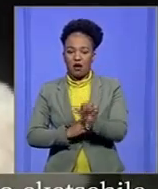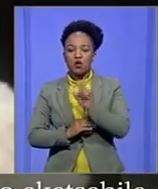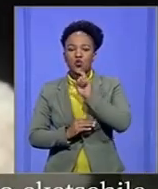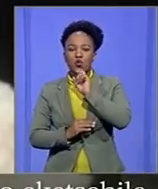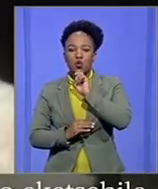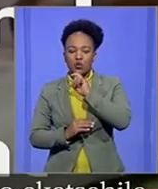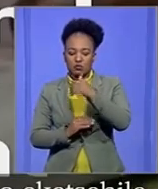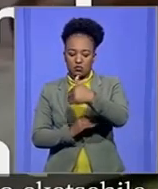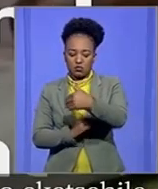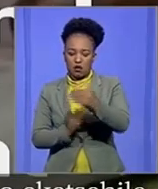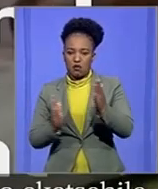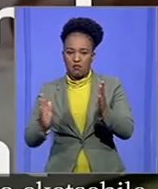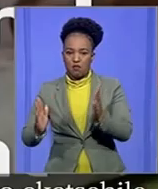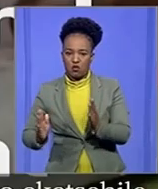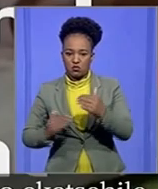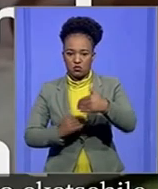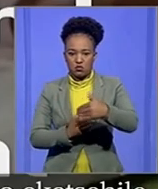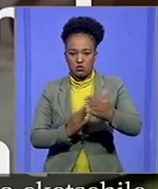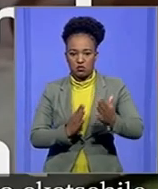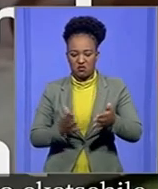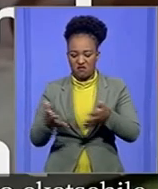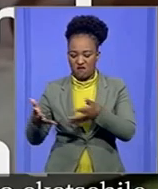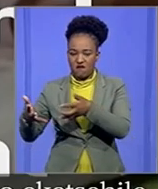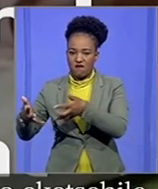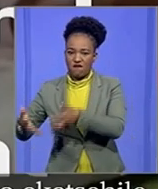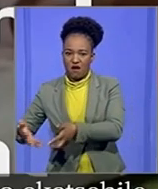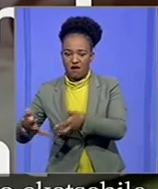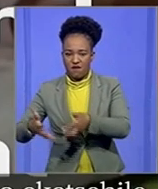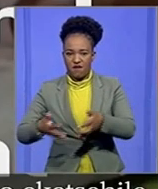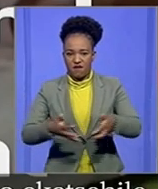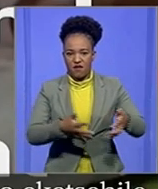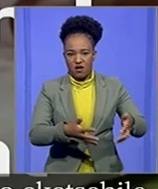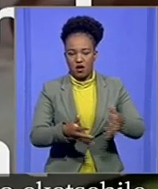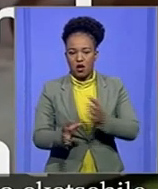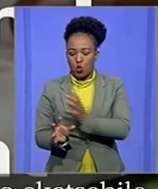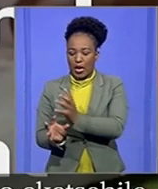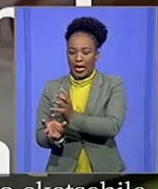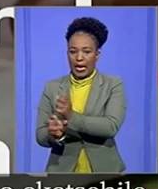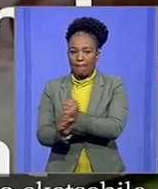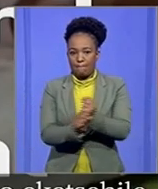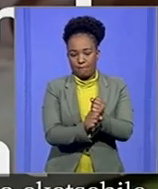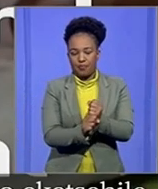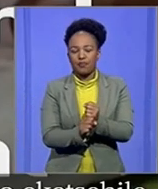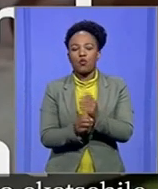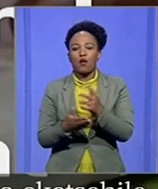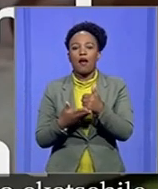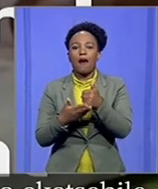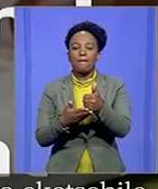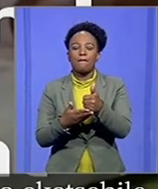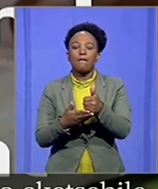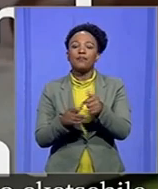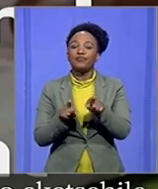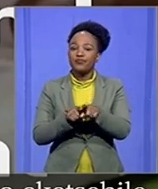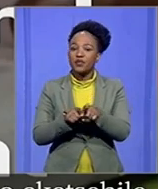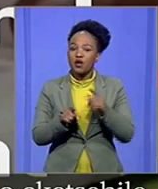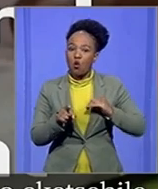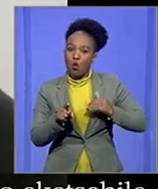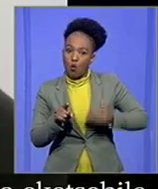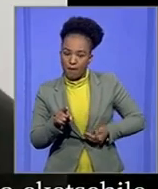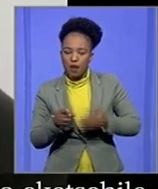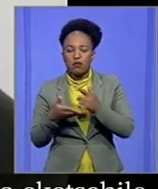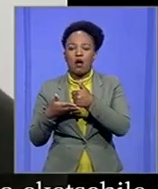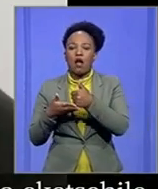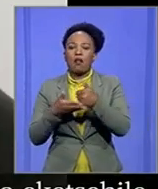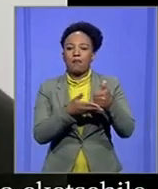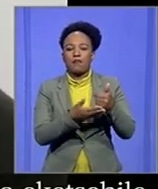tshola bana ba ba sa tswang go belegwa go ka thusa go boloka bana le go thusa basadi ba ba leng mo tlalelong.